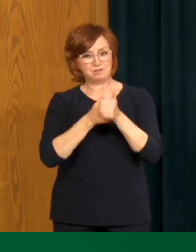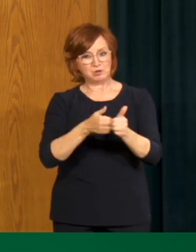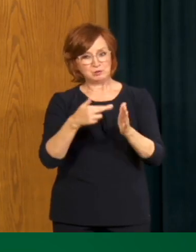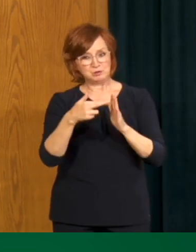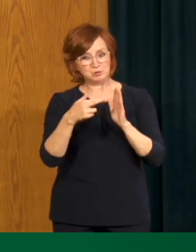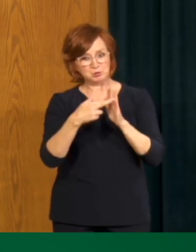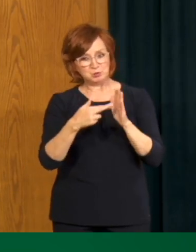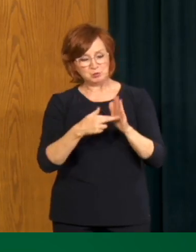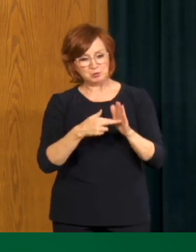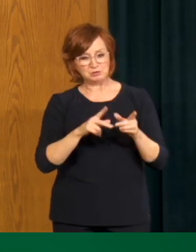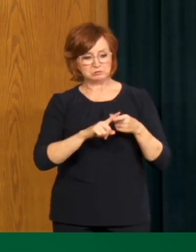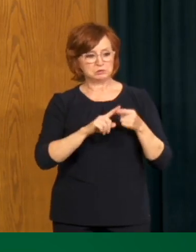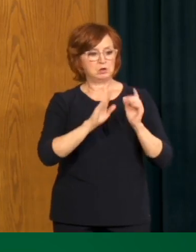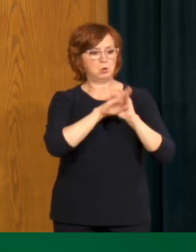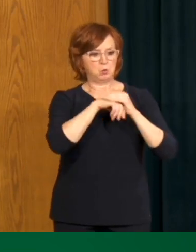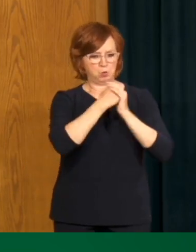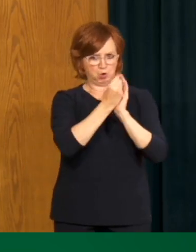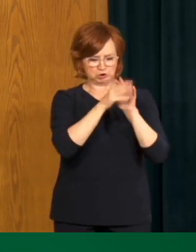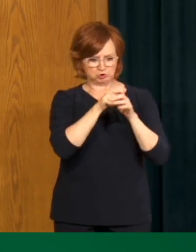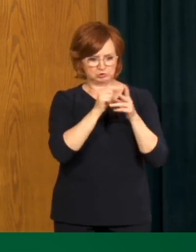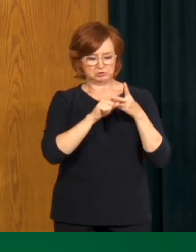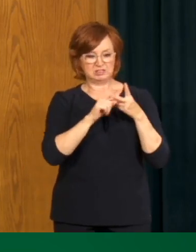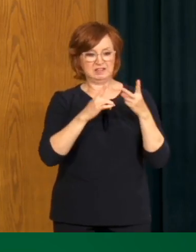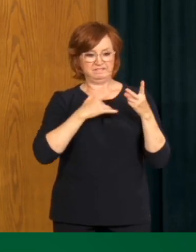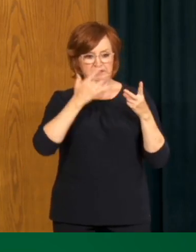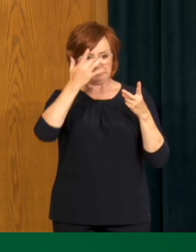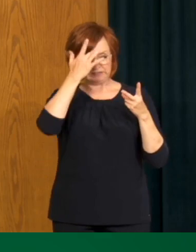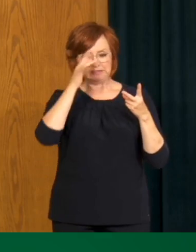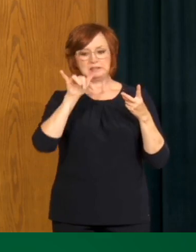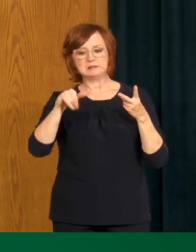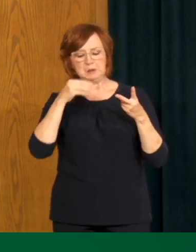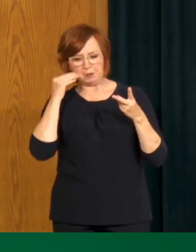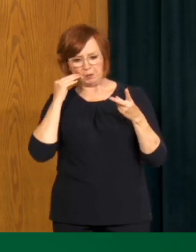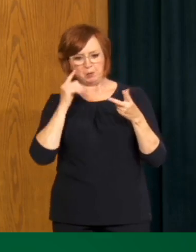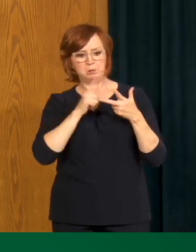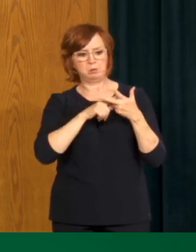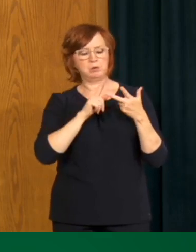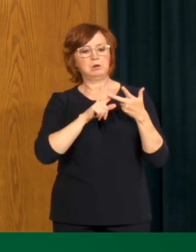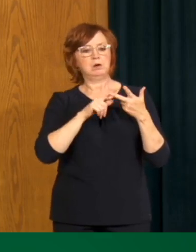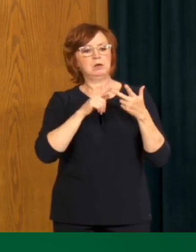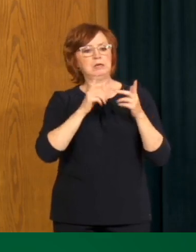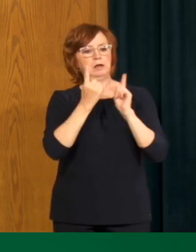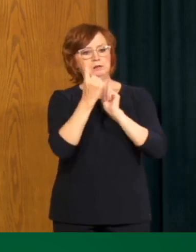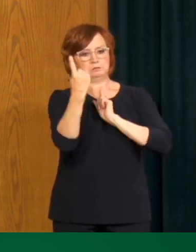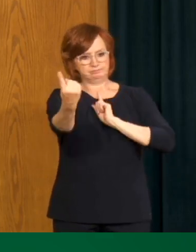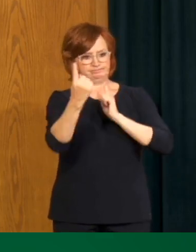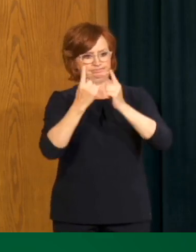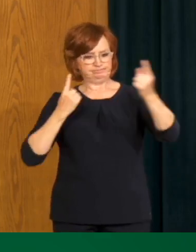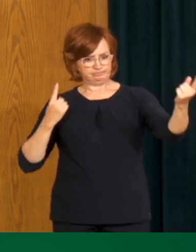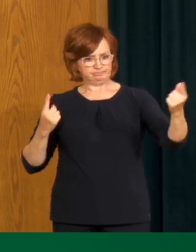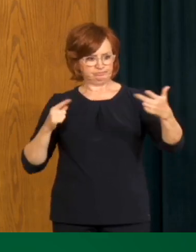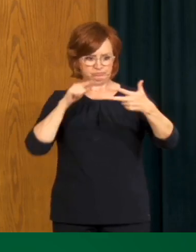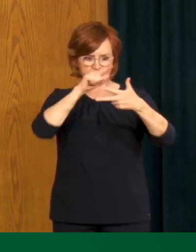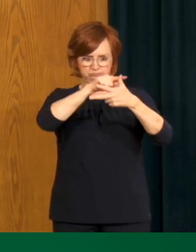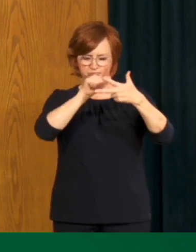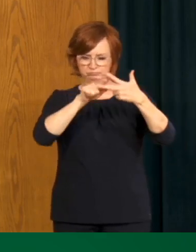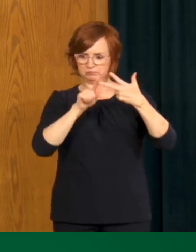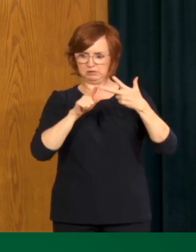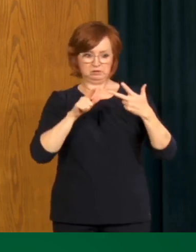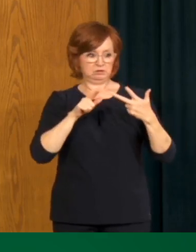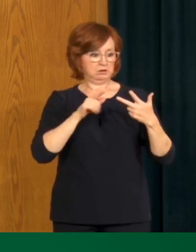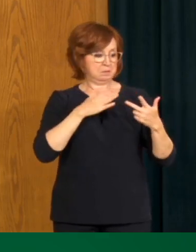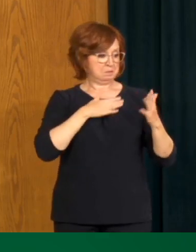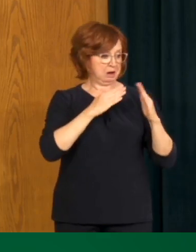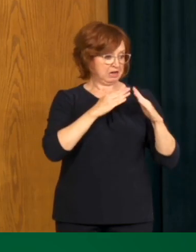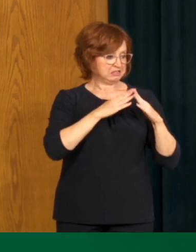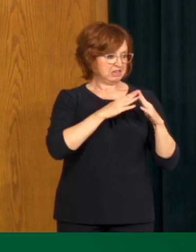your hands. If you are not feeling well, you need to stay at home. And we have the self-isolation support program that can help some individuals financially through